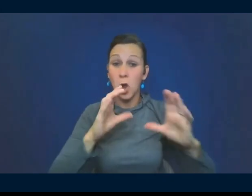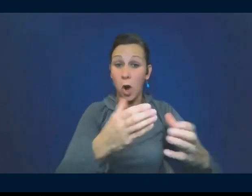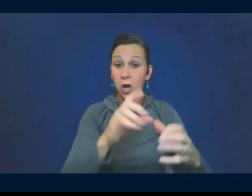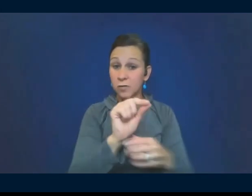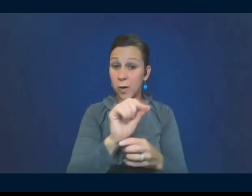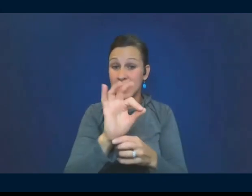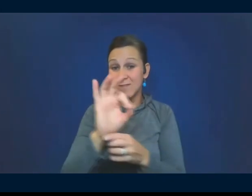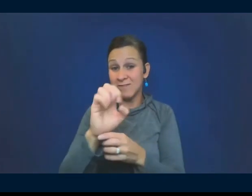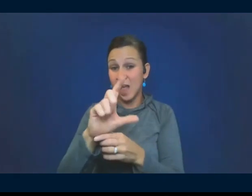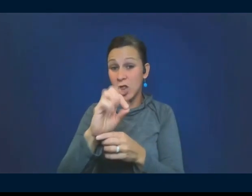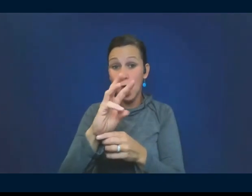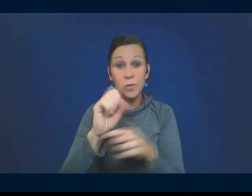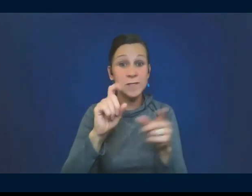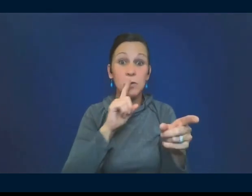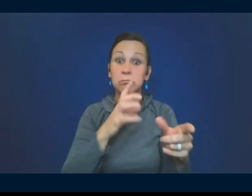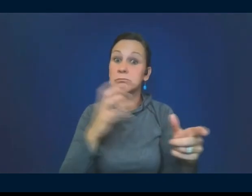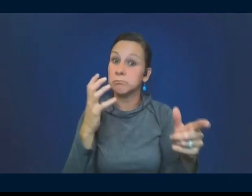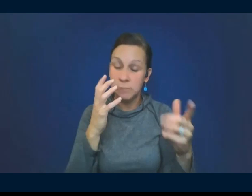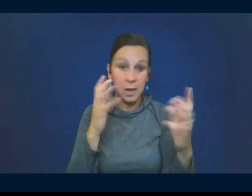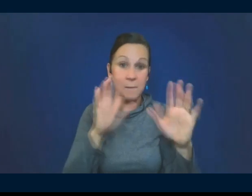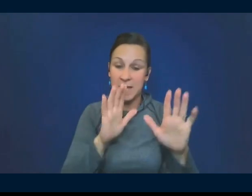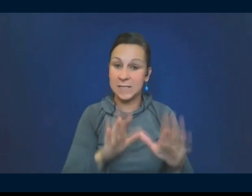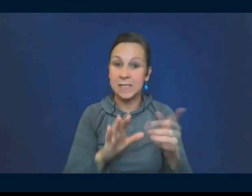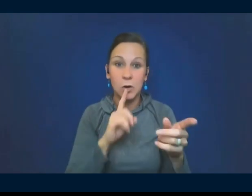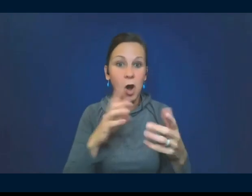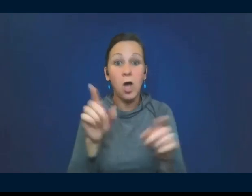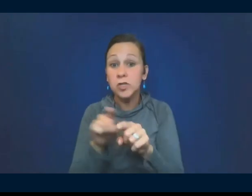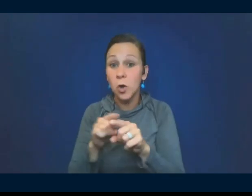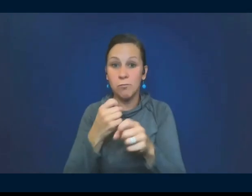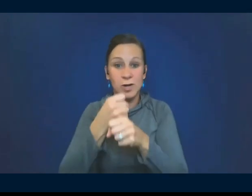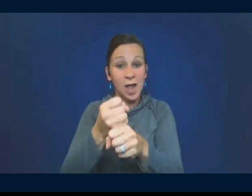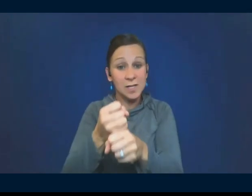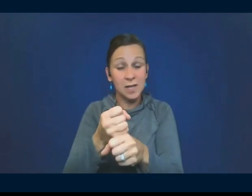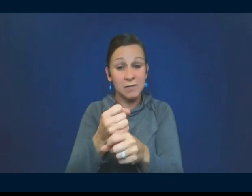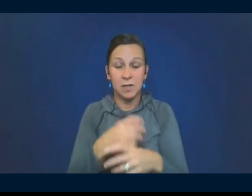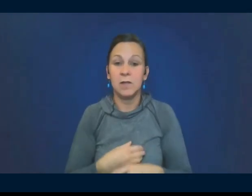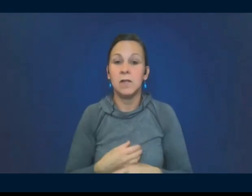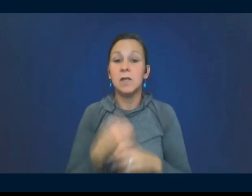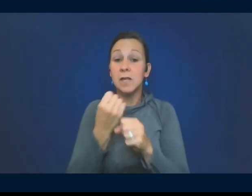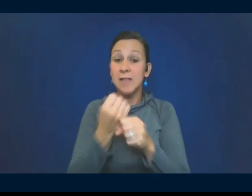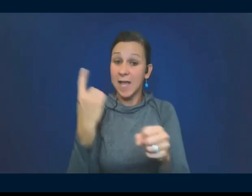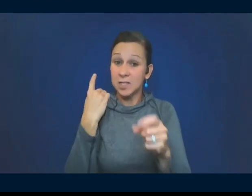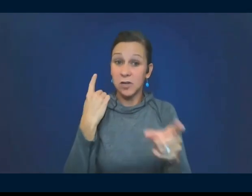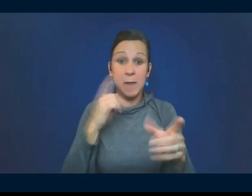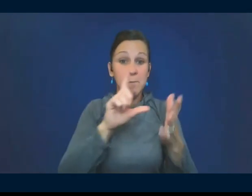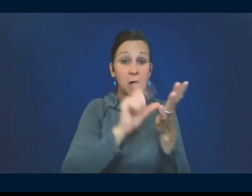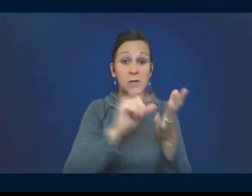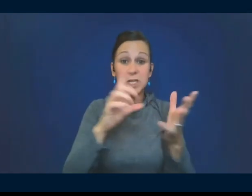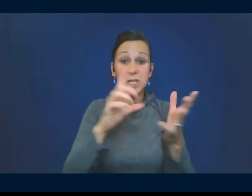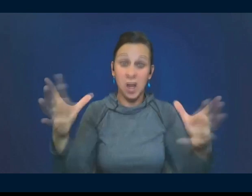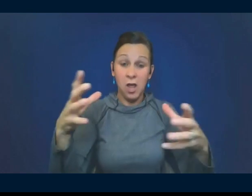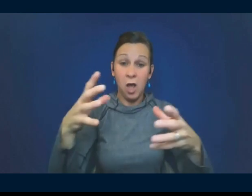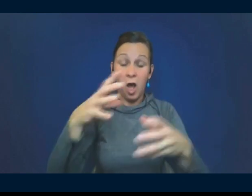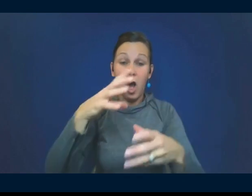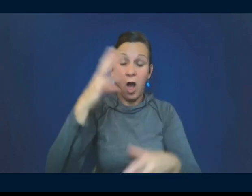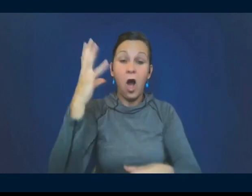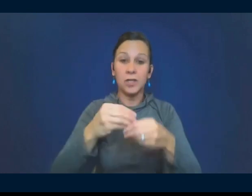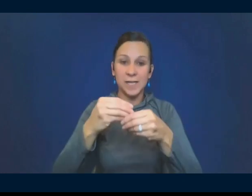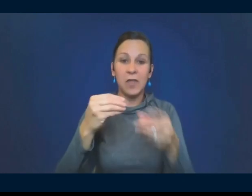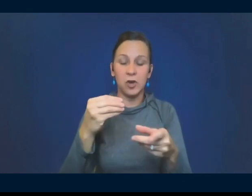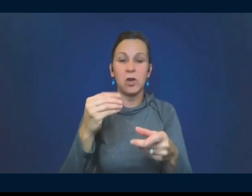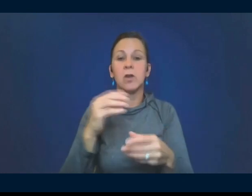incredible. They were also productive. Last year, they published collectively 20 fellows over 10 weeks, more